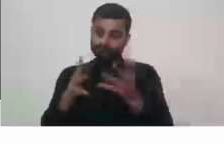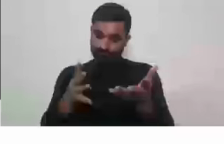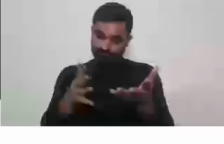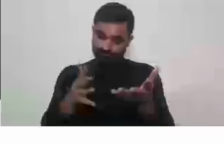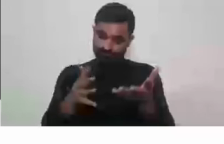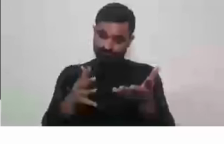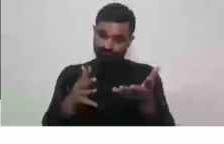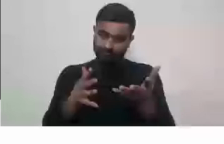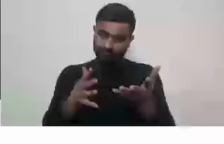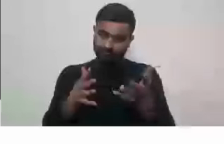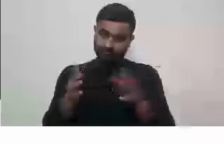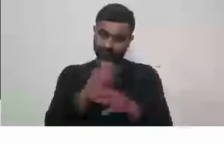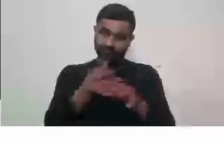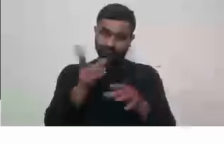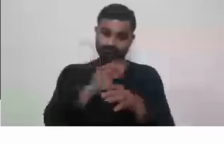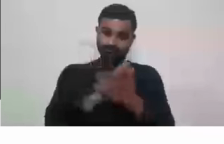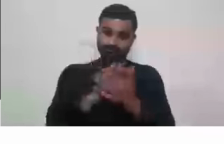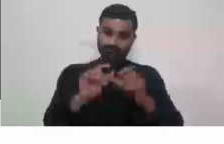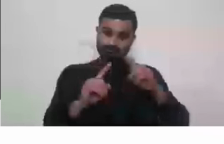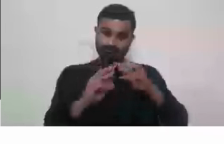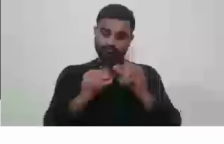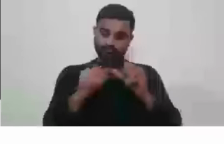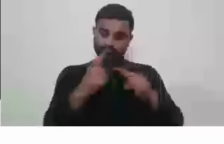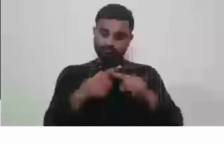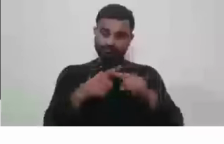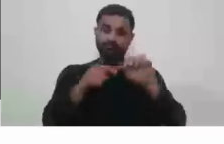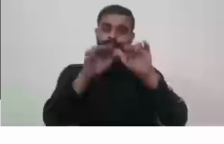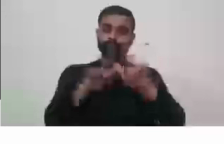ID is, I'll just type it in the chat box.